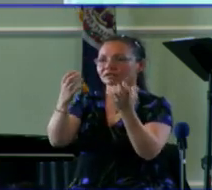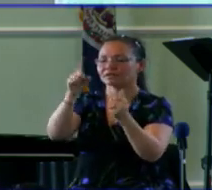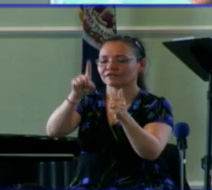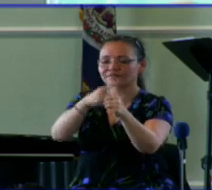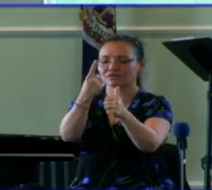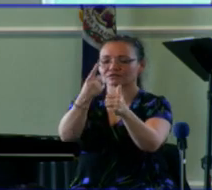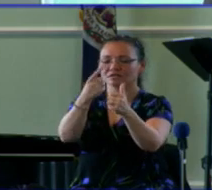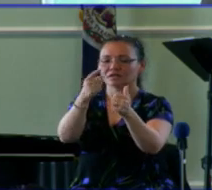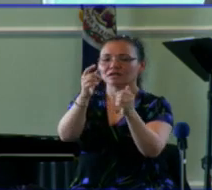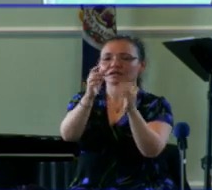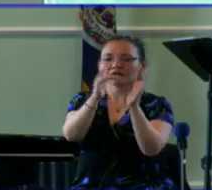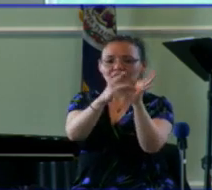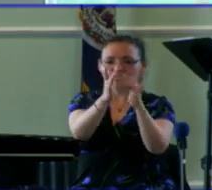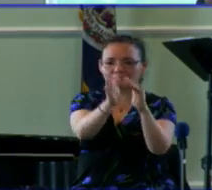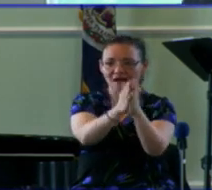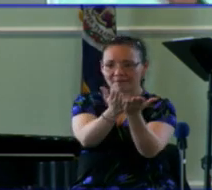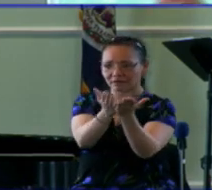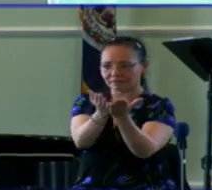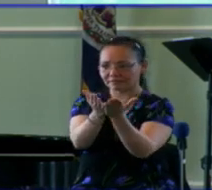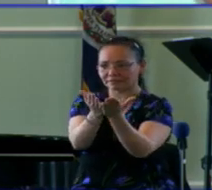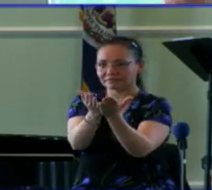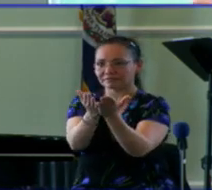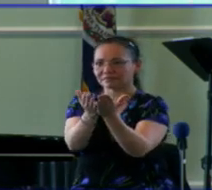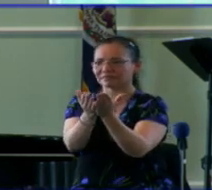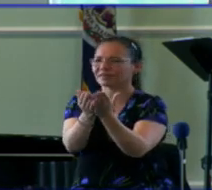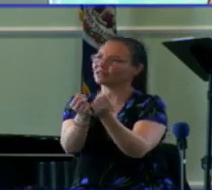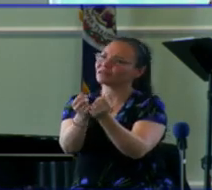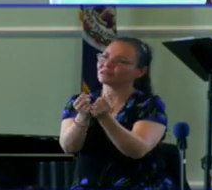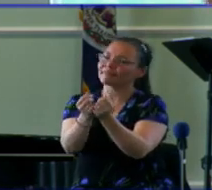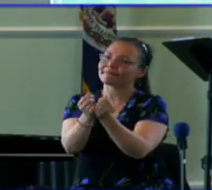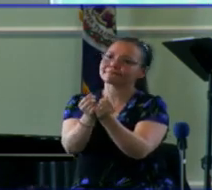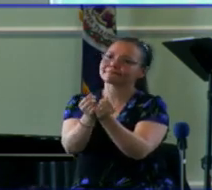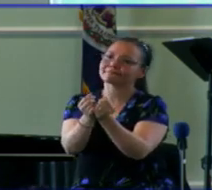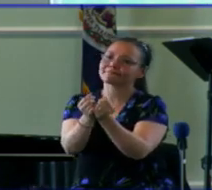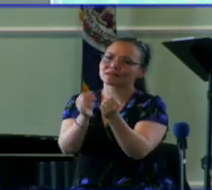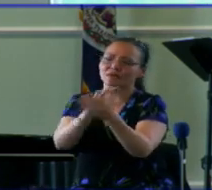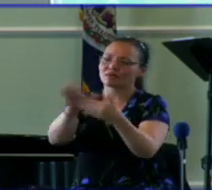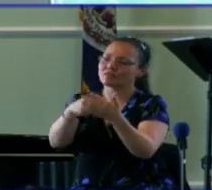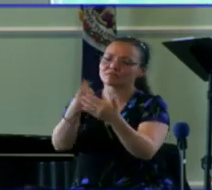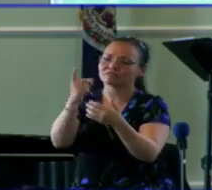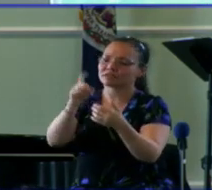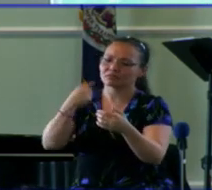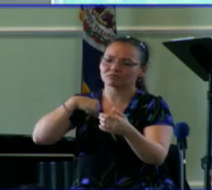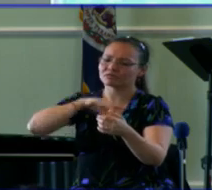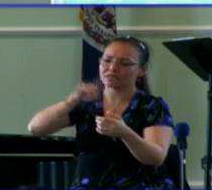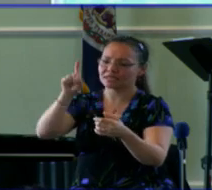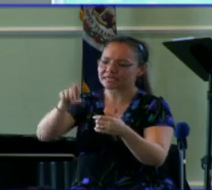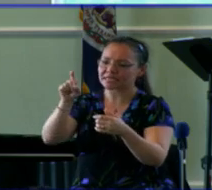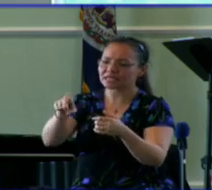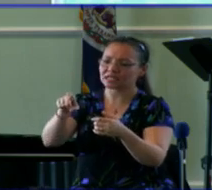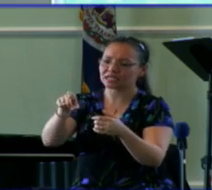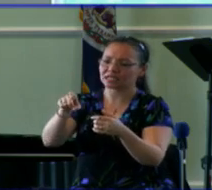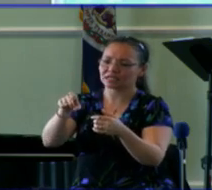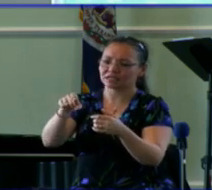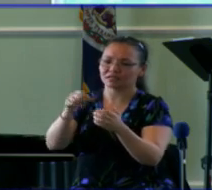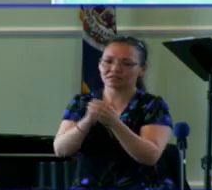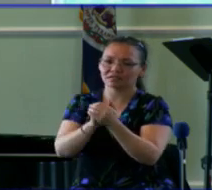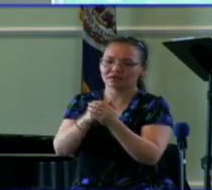Bible. In fact, all that we need for salvation, the